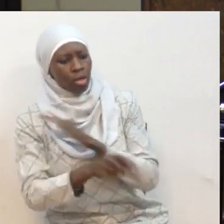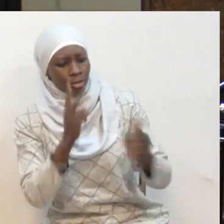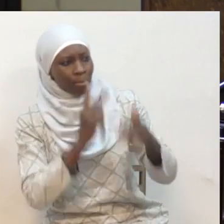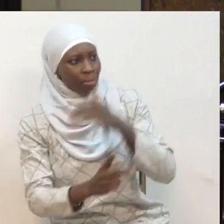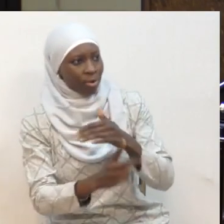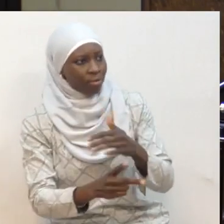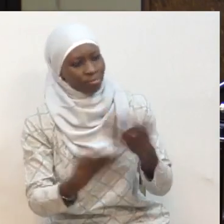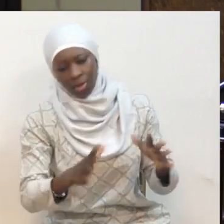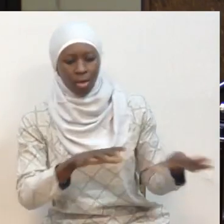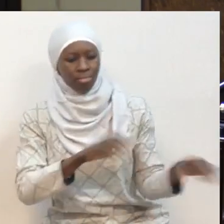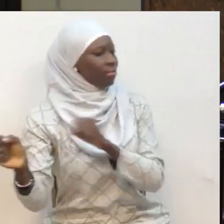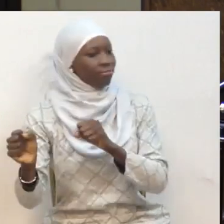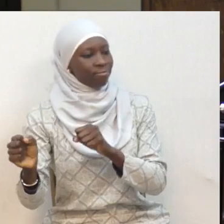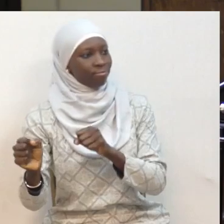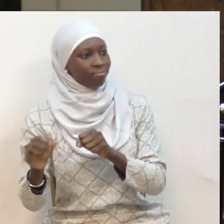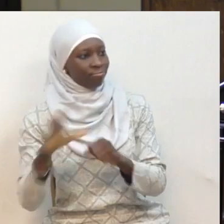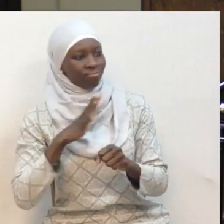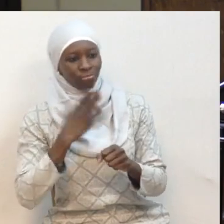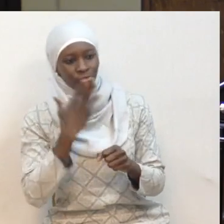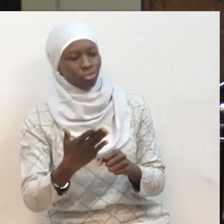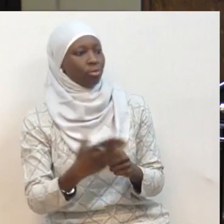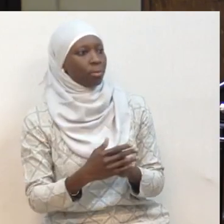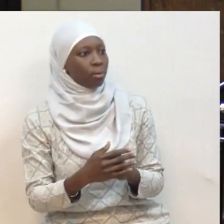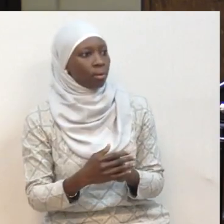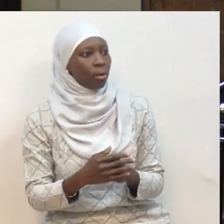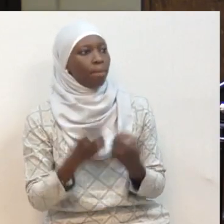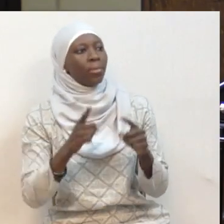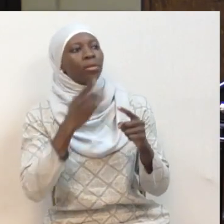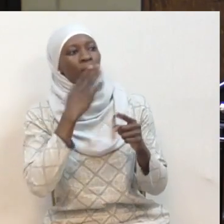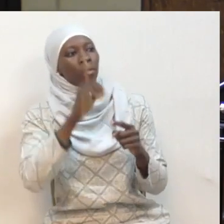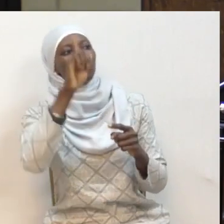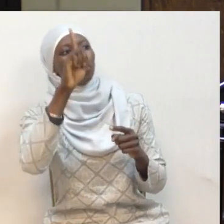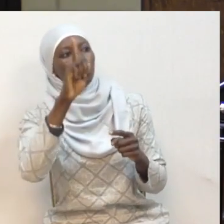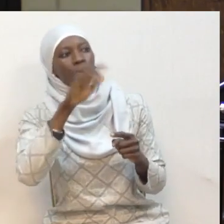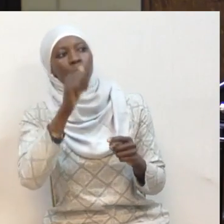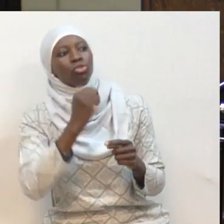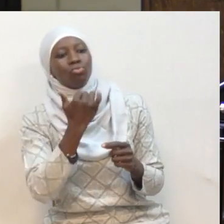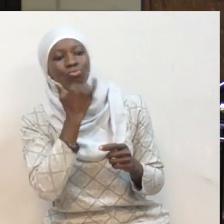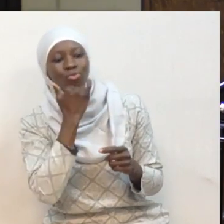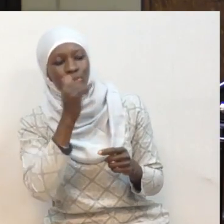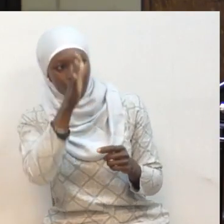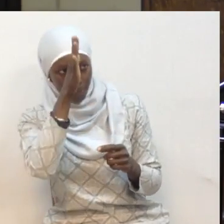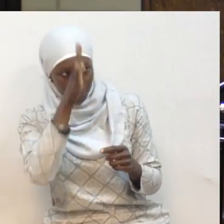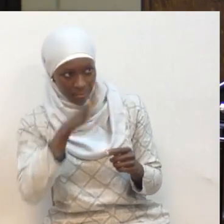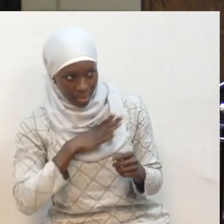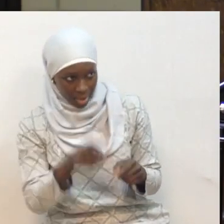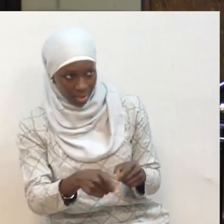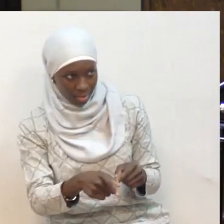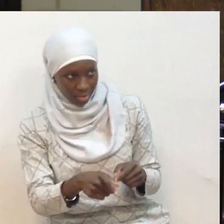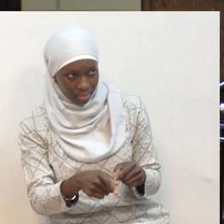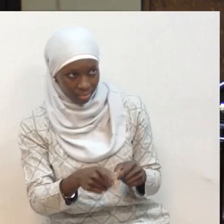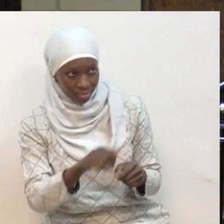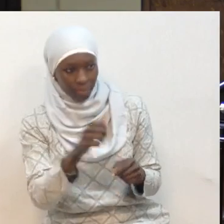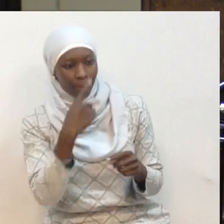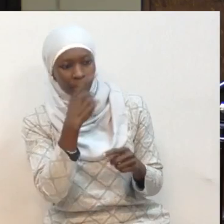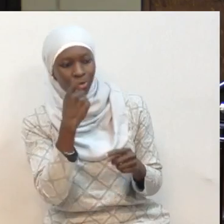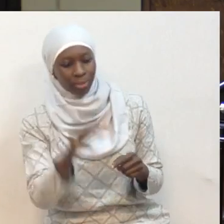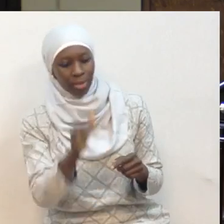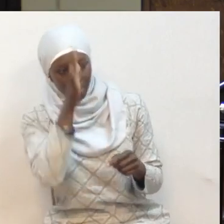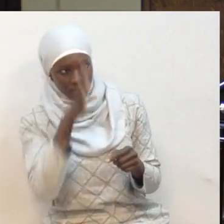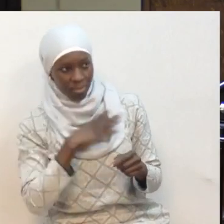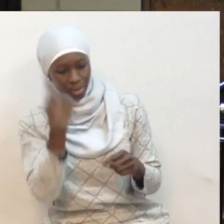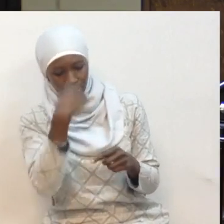On the heels of this, Allah subhanahu wa ta'ala tells the Prophet sallallahu alaihi wasallam,